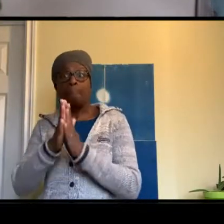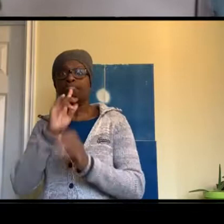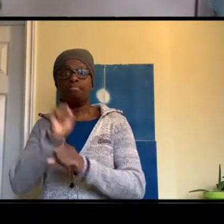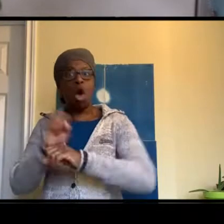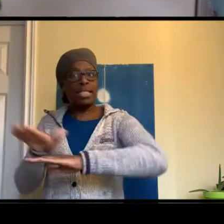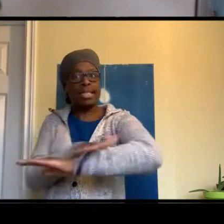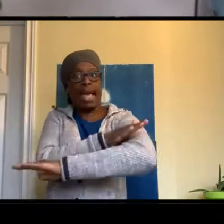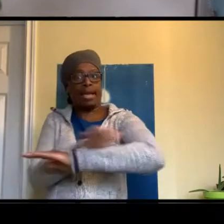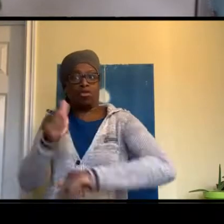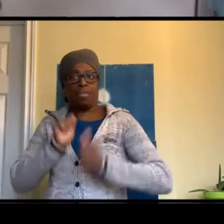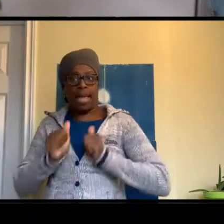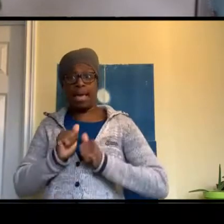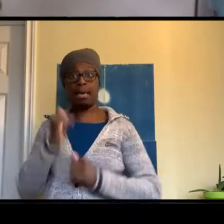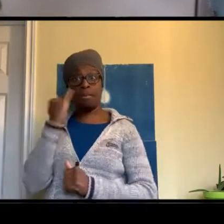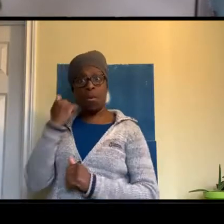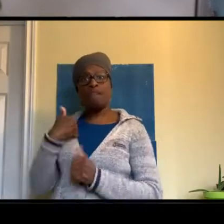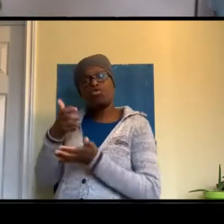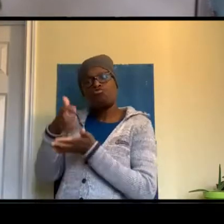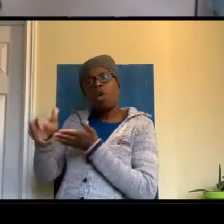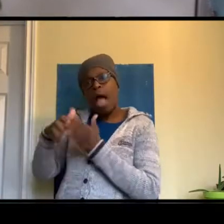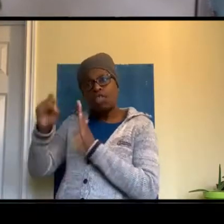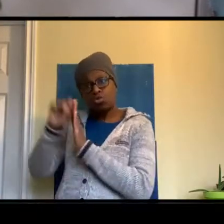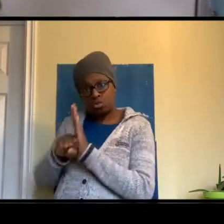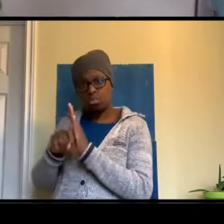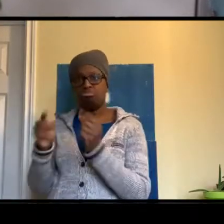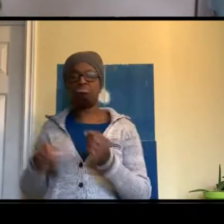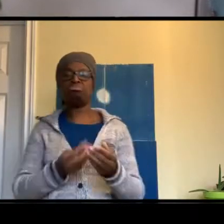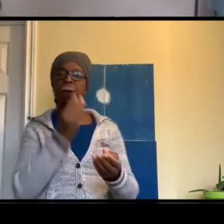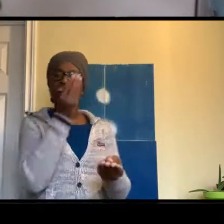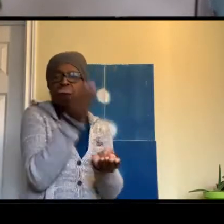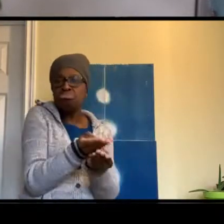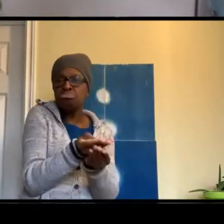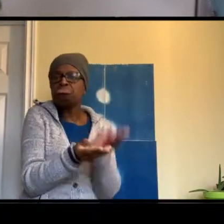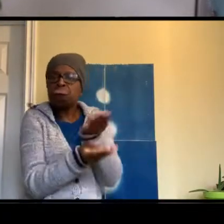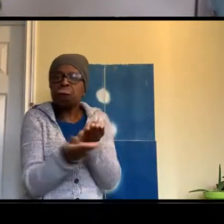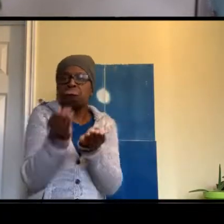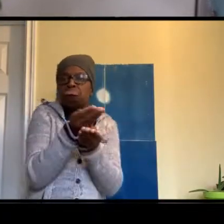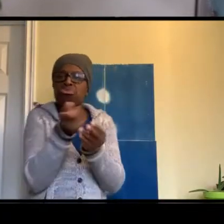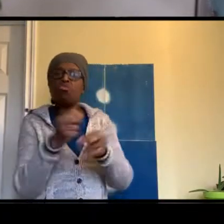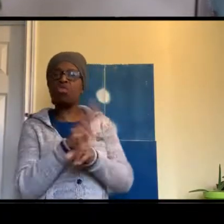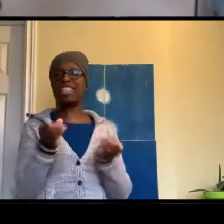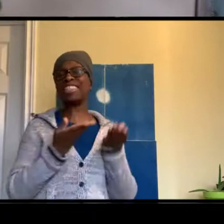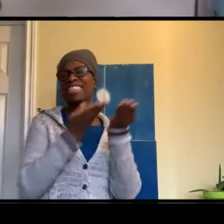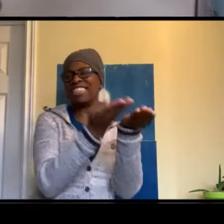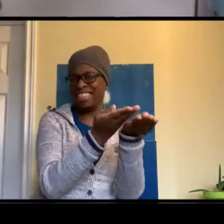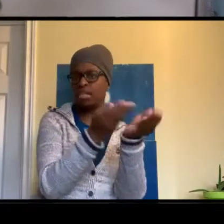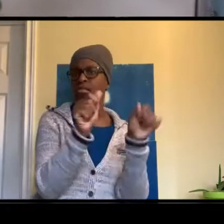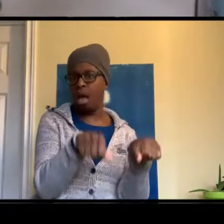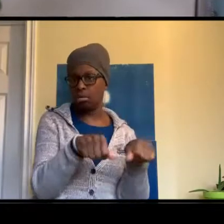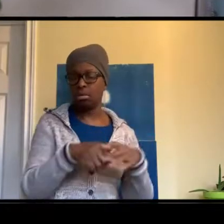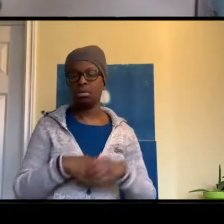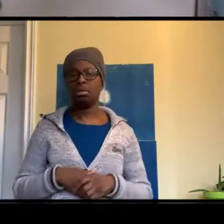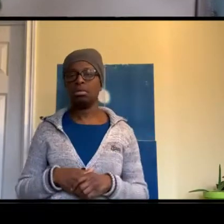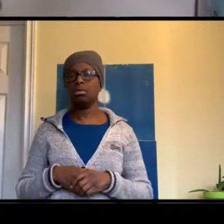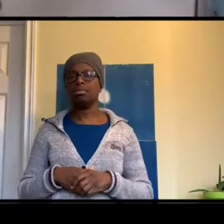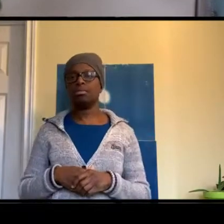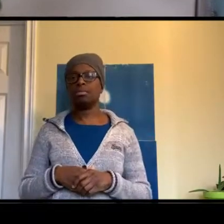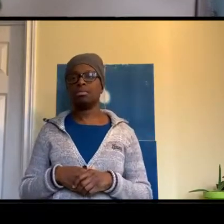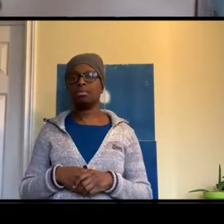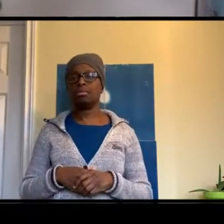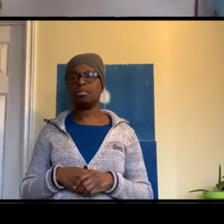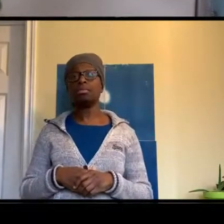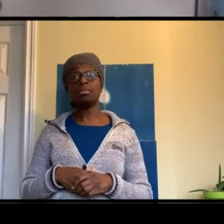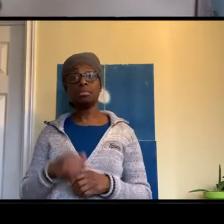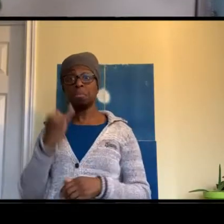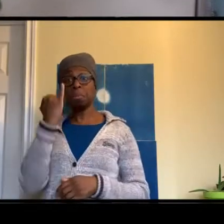So knowing those things in advance, knowing what's needed, because if that's the case, if you're applying as a playwright and you want to work on a play and you know that